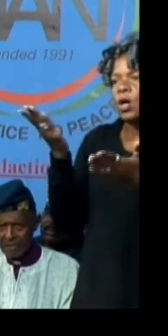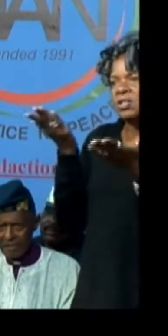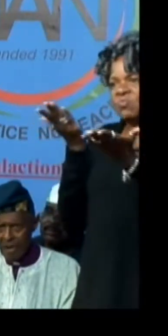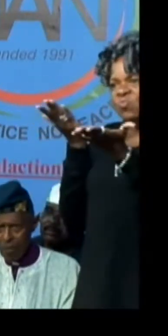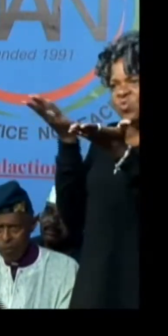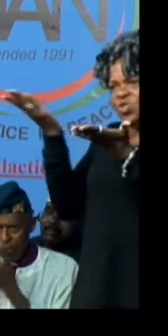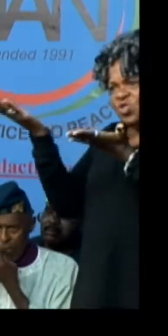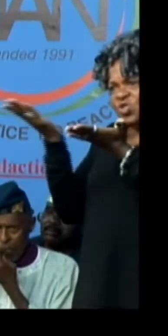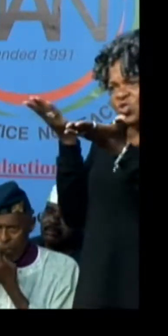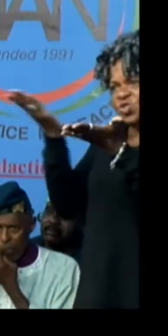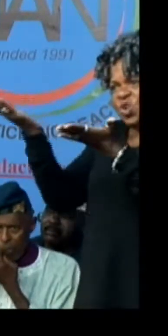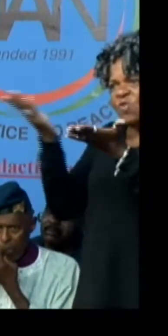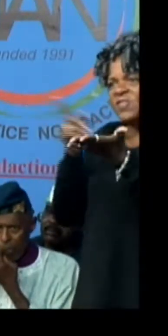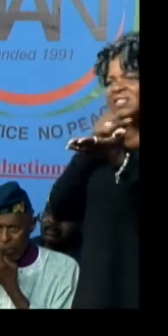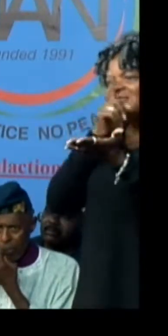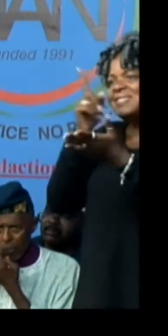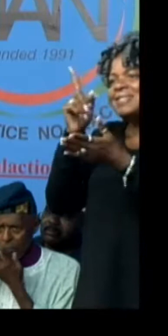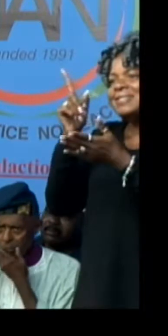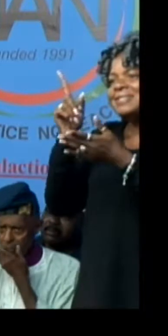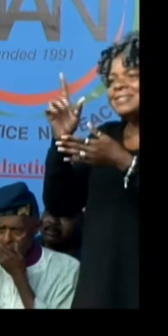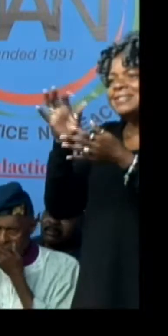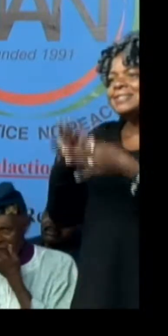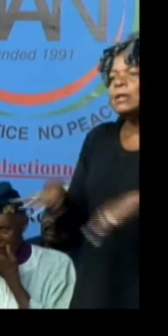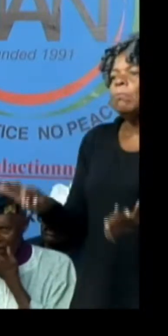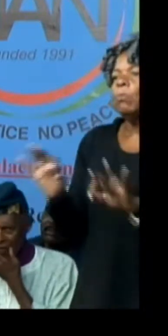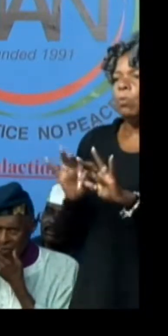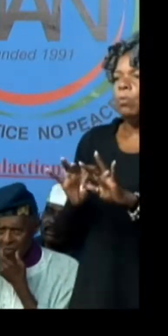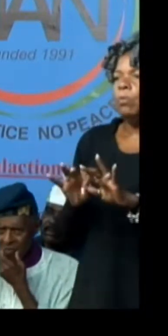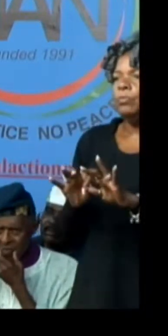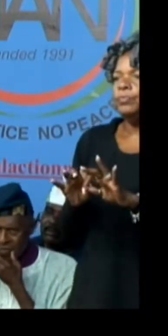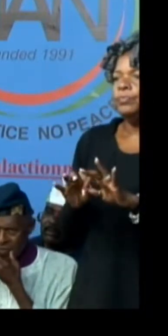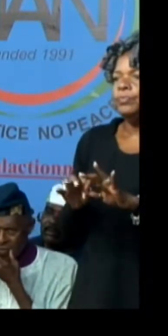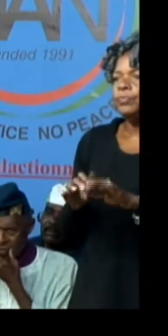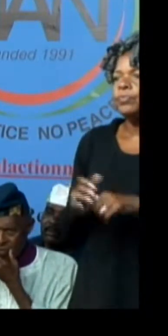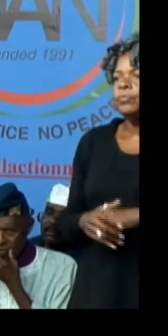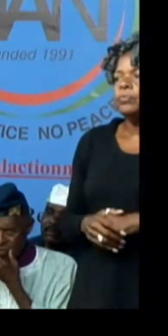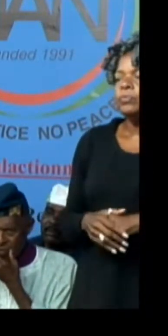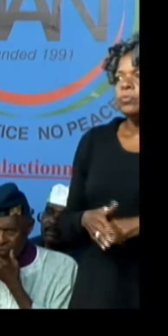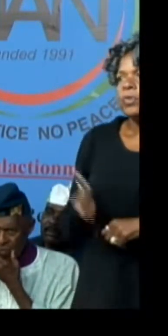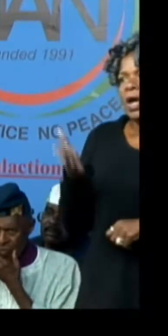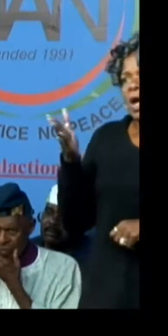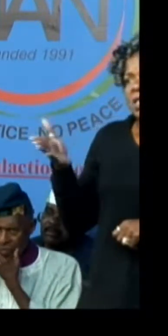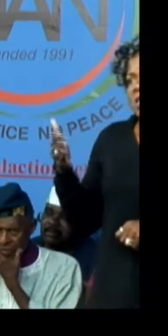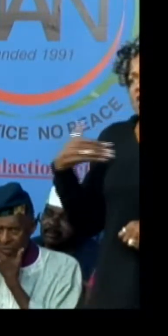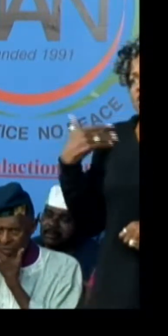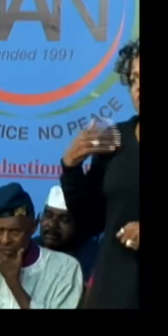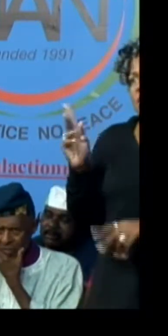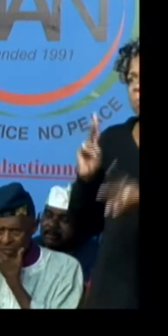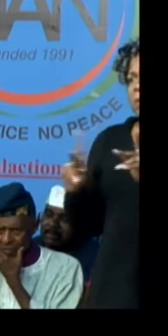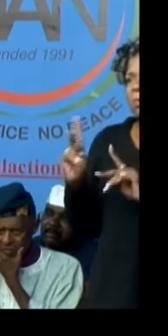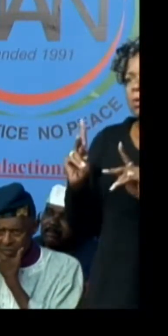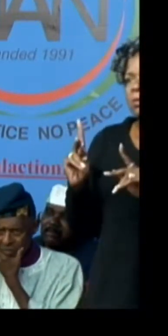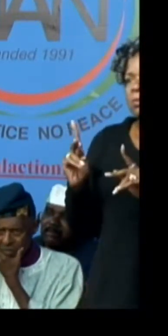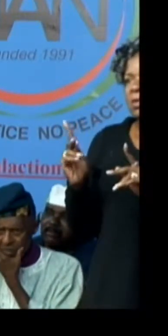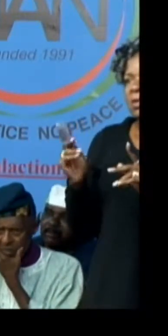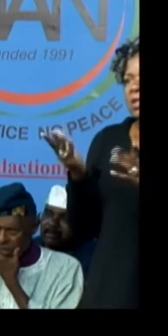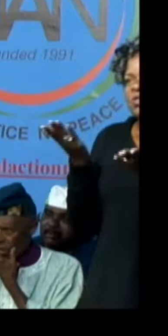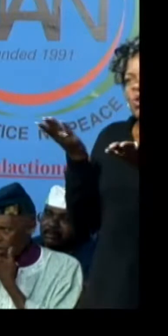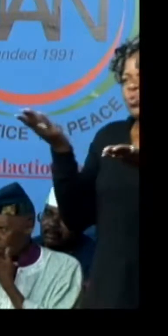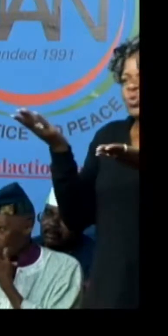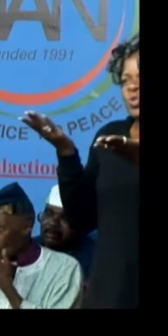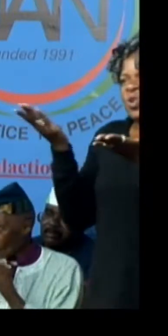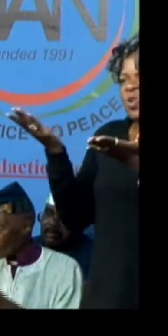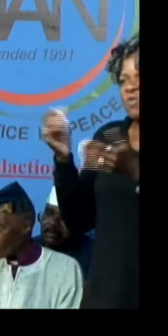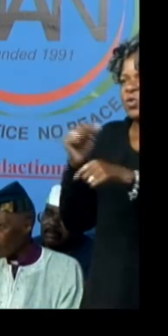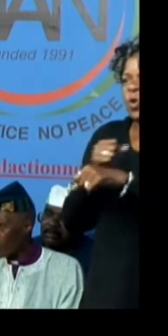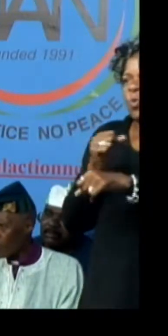that is the perversion of this generation, is that we do not serve. Let us welcome our